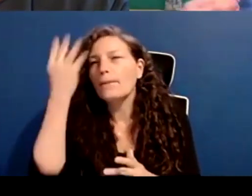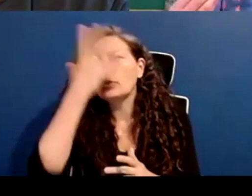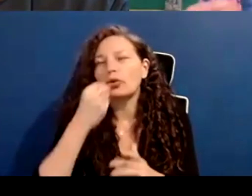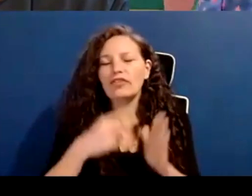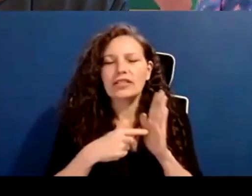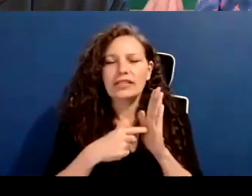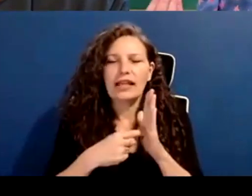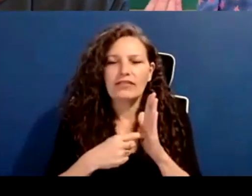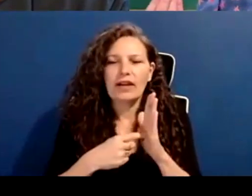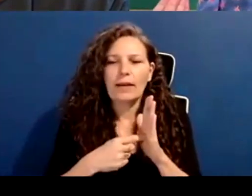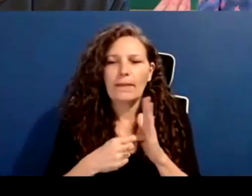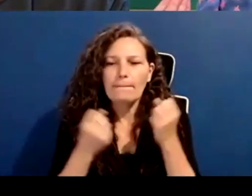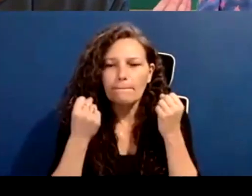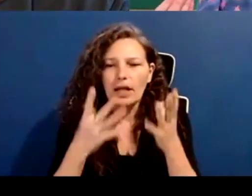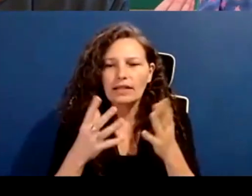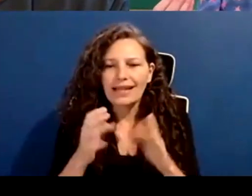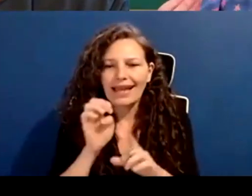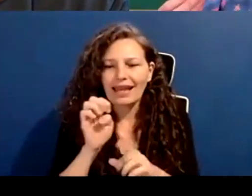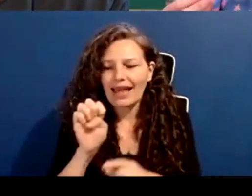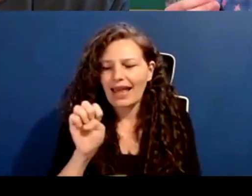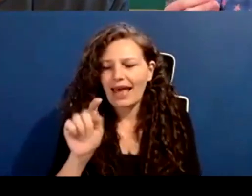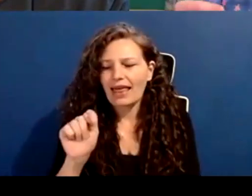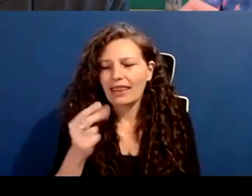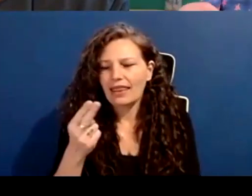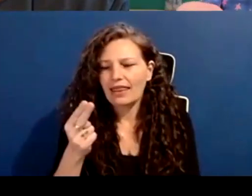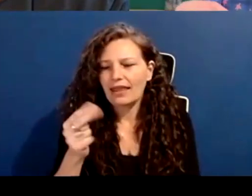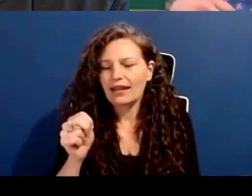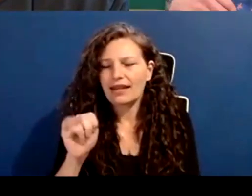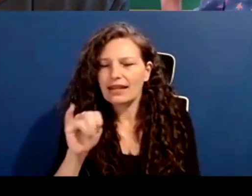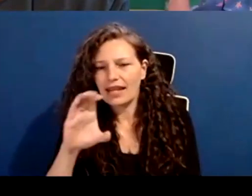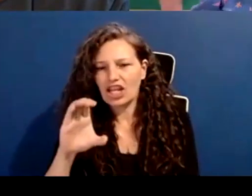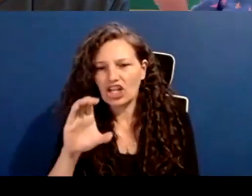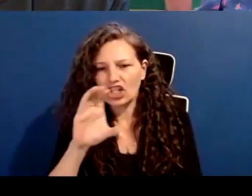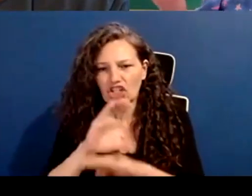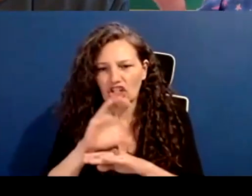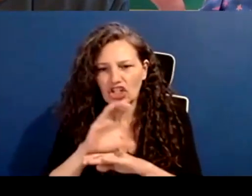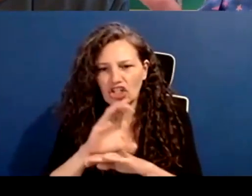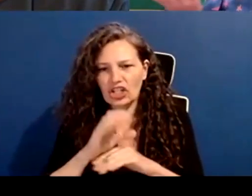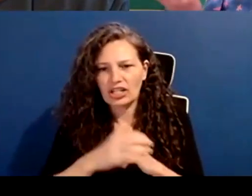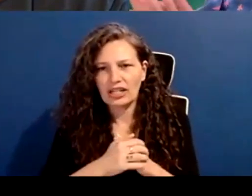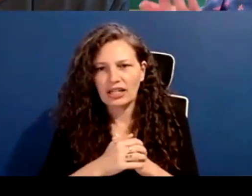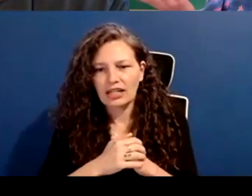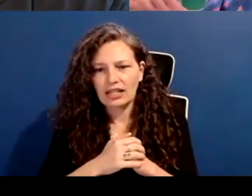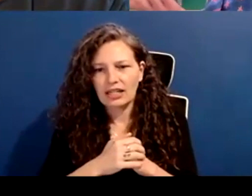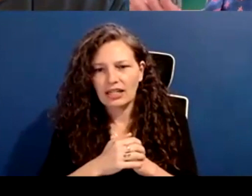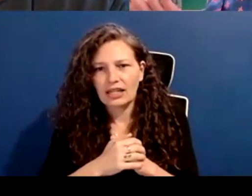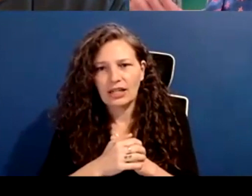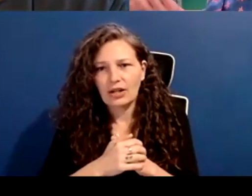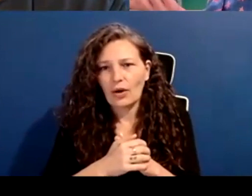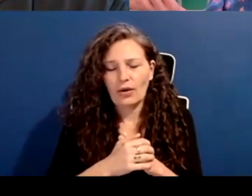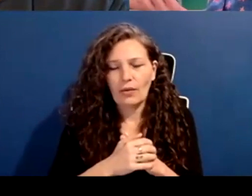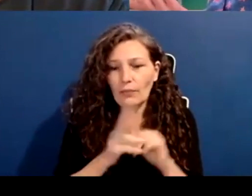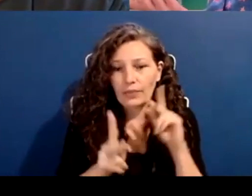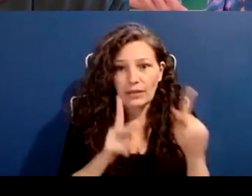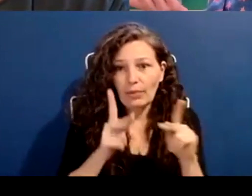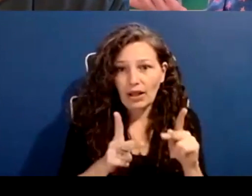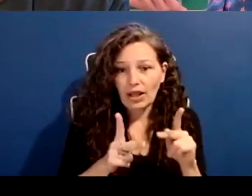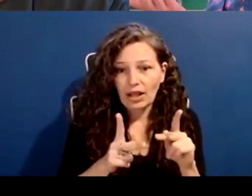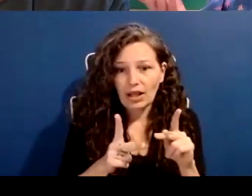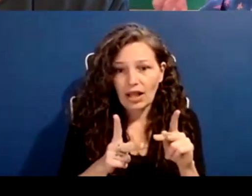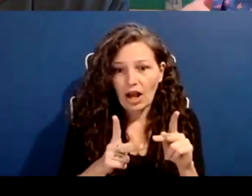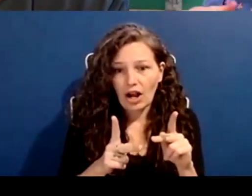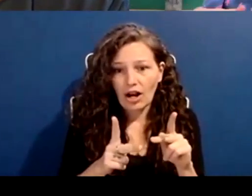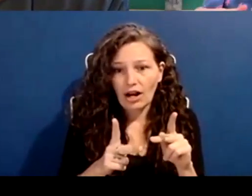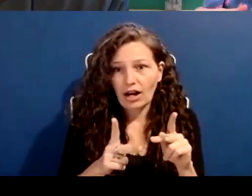we leave out sometimes that folks are signing there if every language is